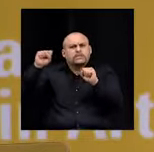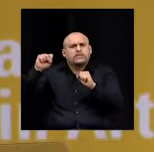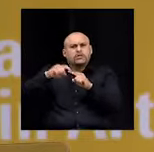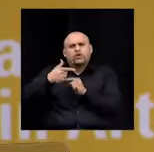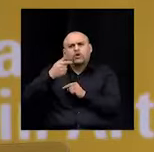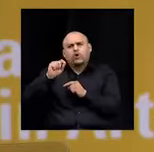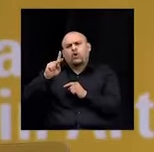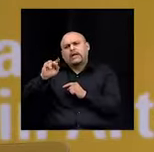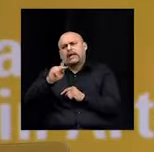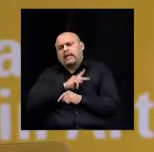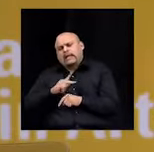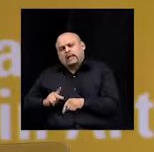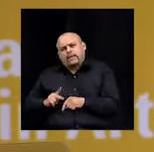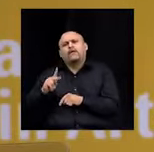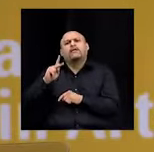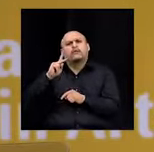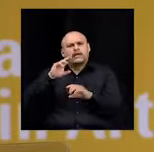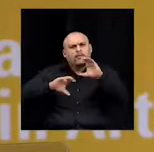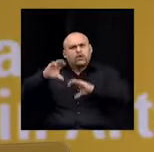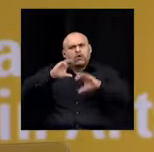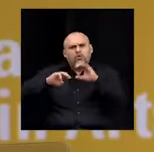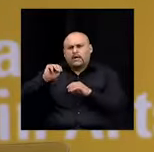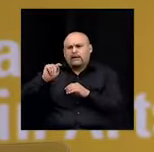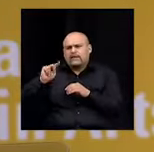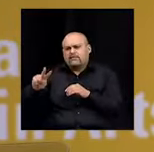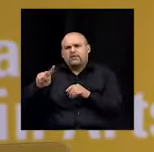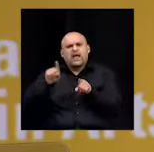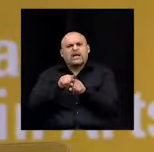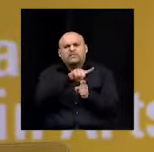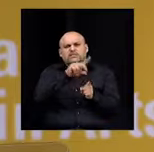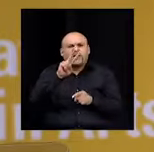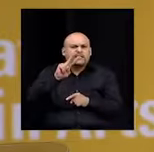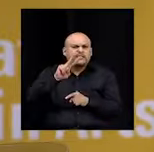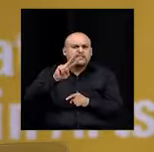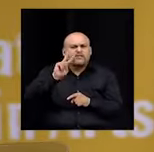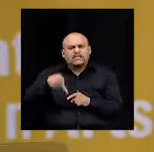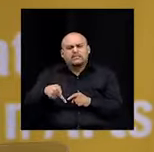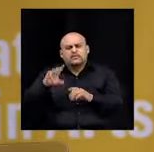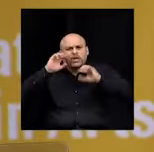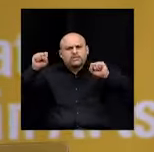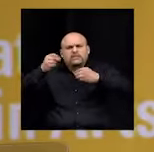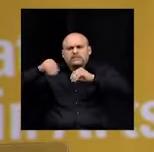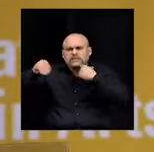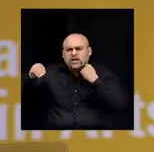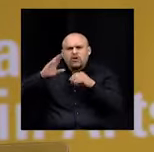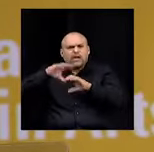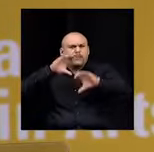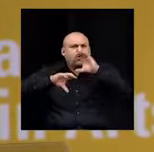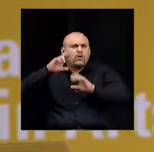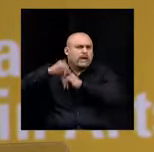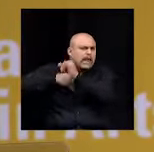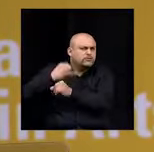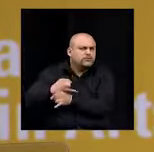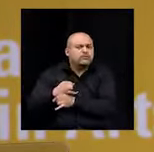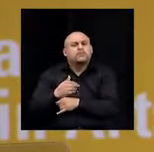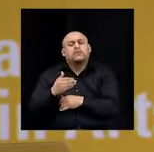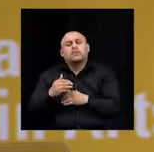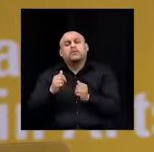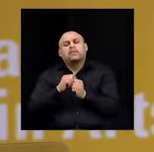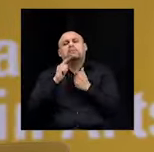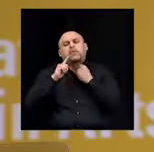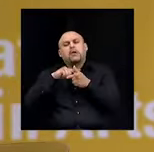Gold King Chemical International LTD as a vice president of sales for Delray Chemical International. But then